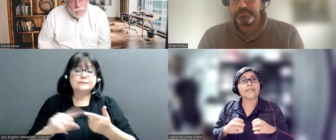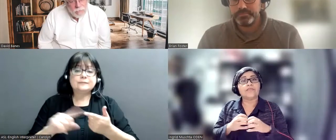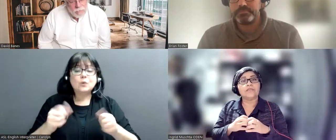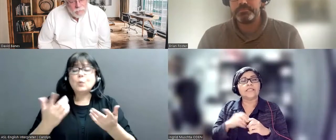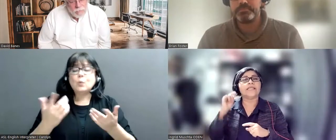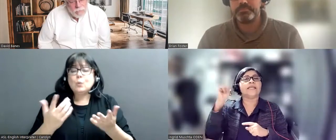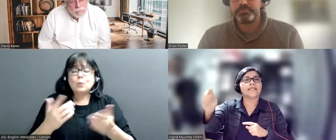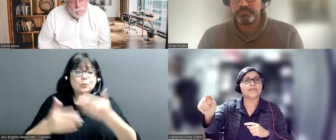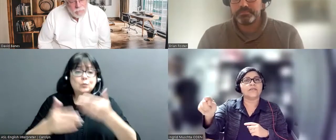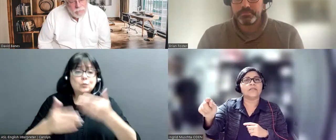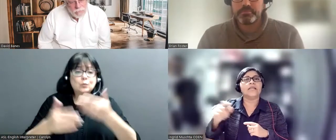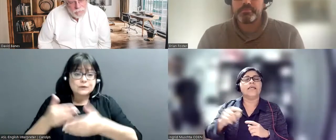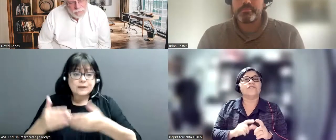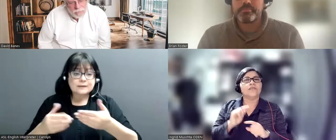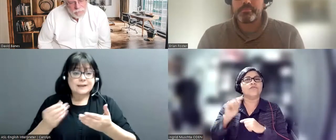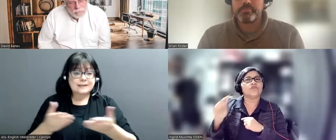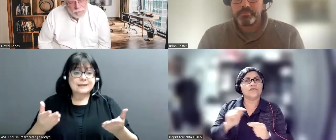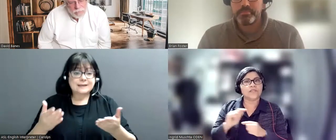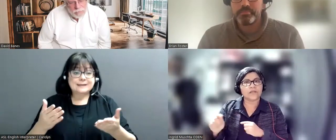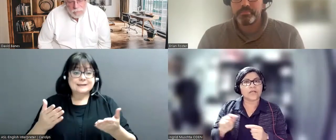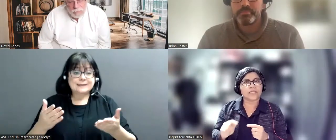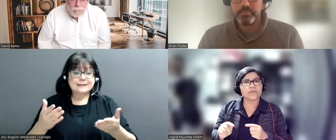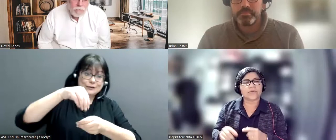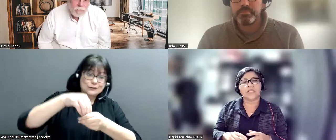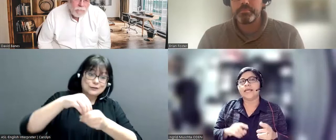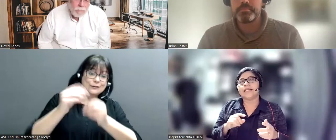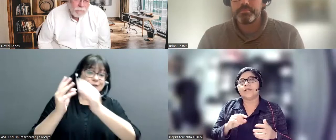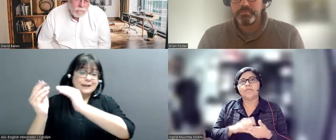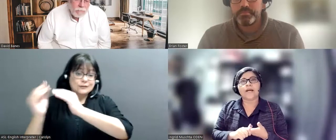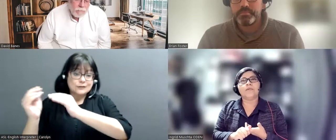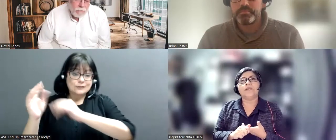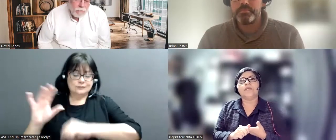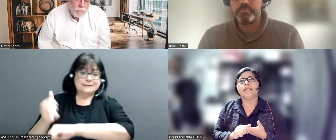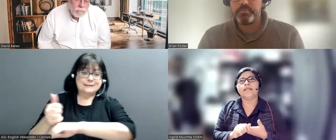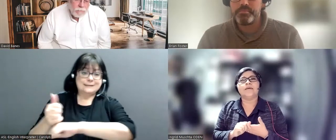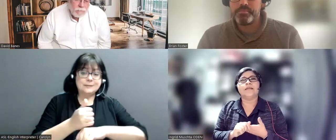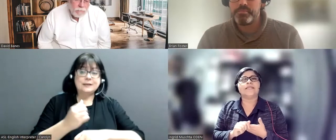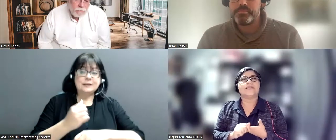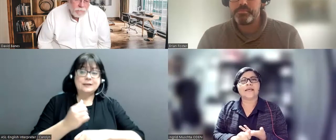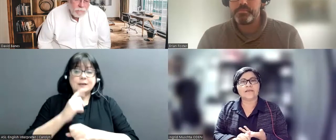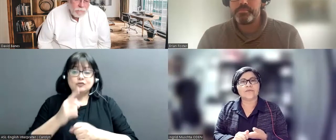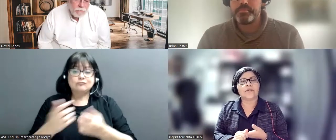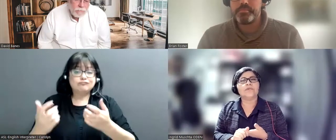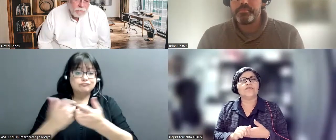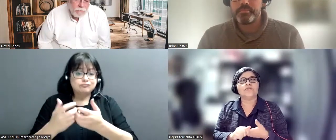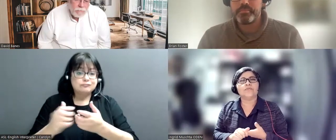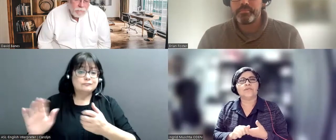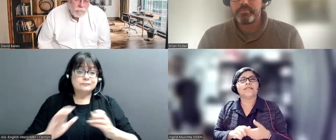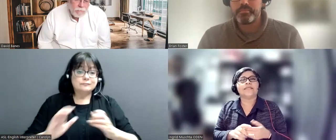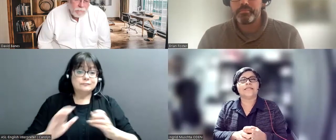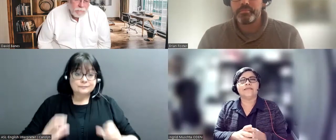both internally and externally so that you're serving your customers. It's about the standards by which